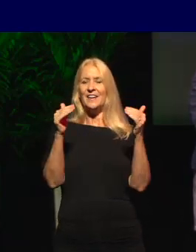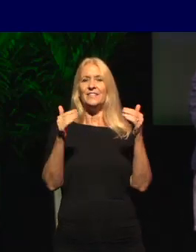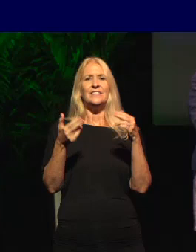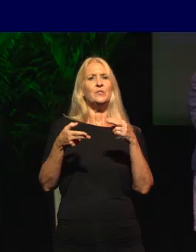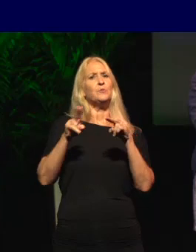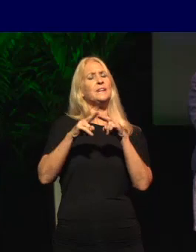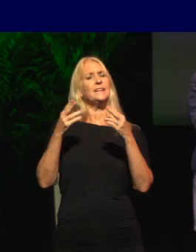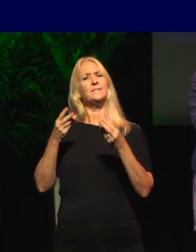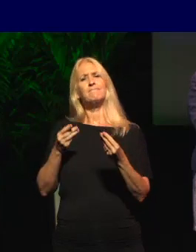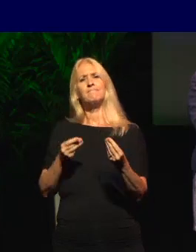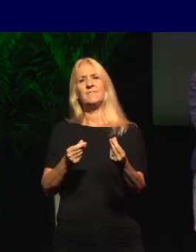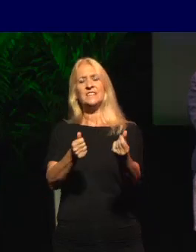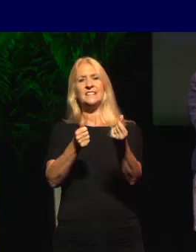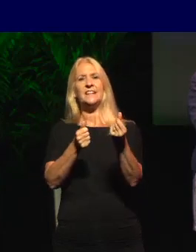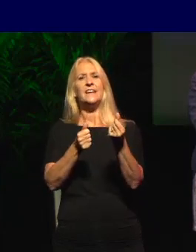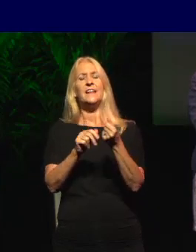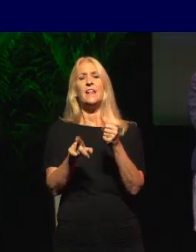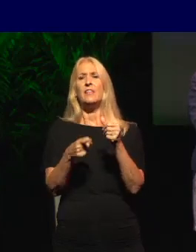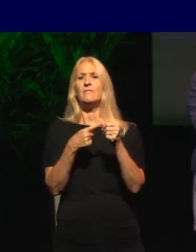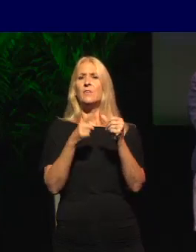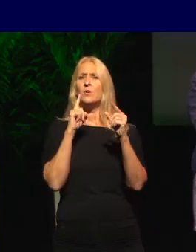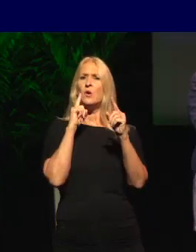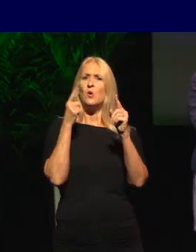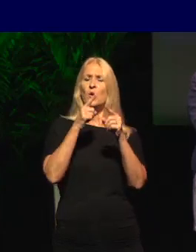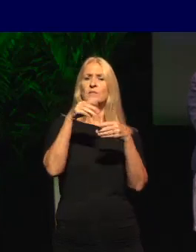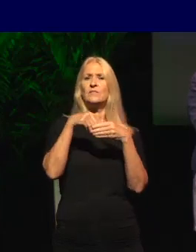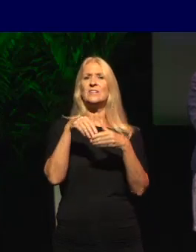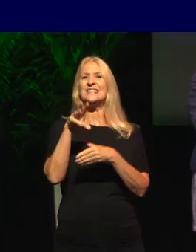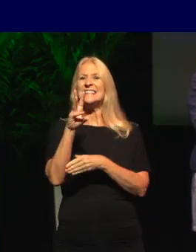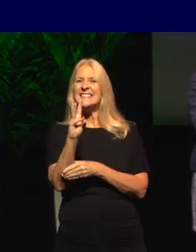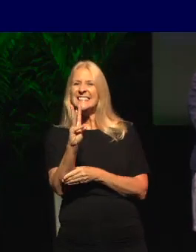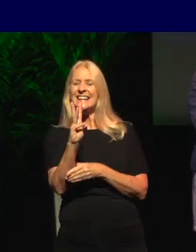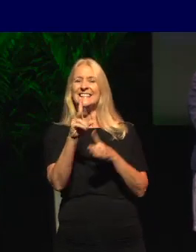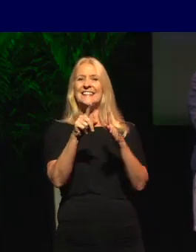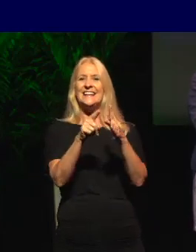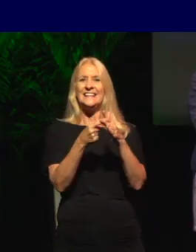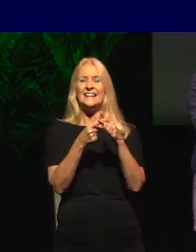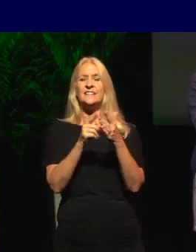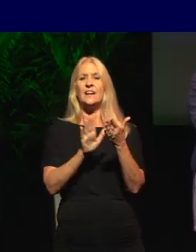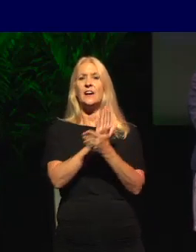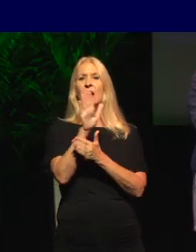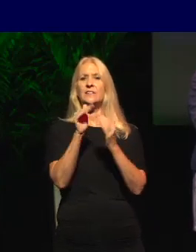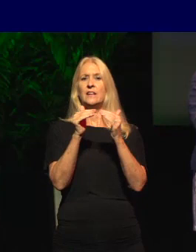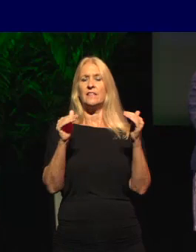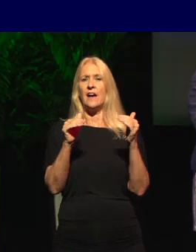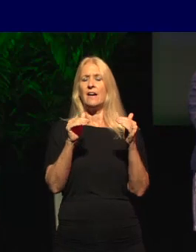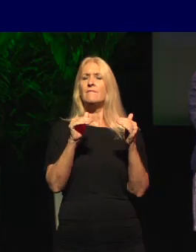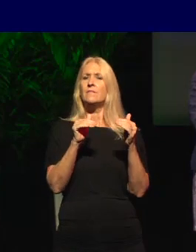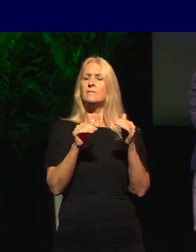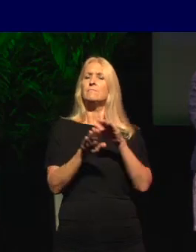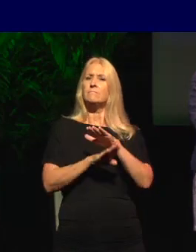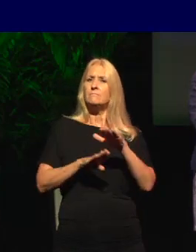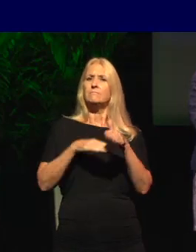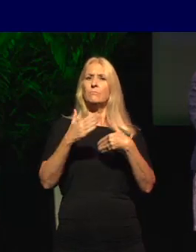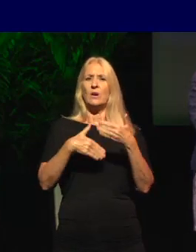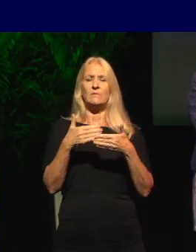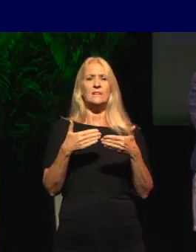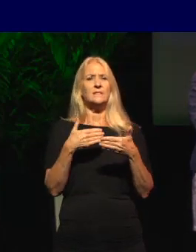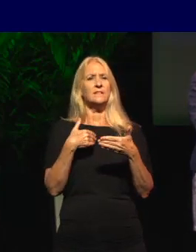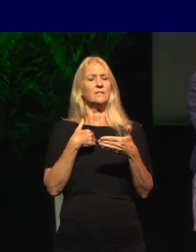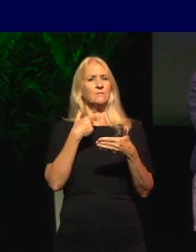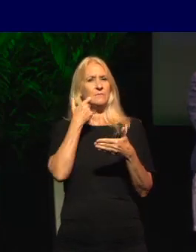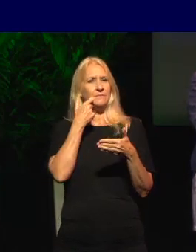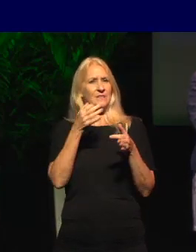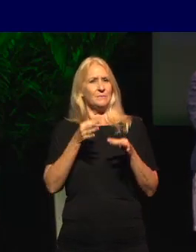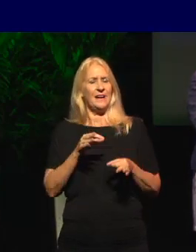efficiency. The first goal involves six initial college-level core processes, which we heard about last week at our On